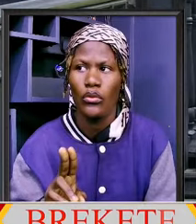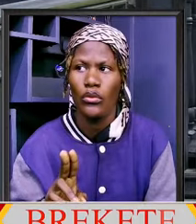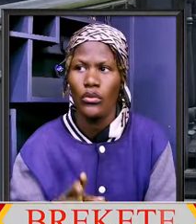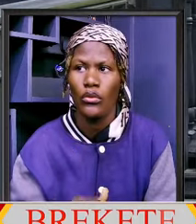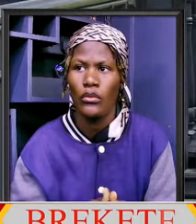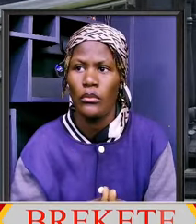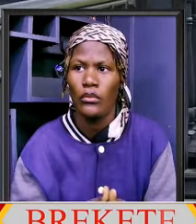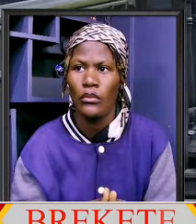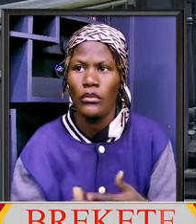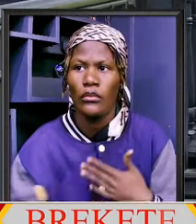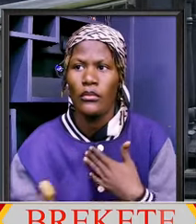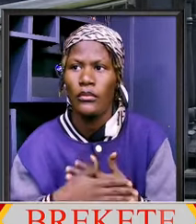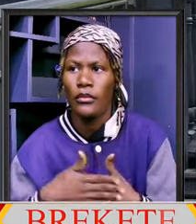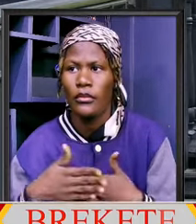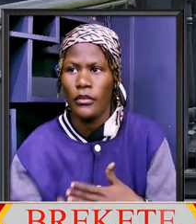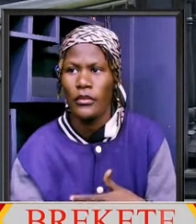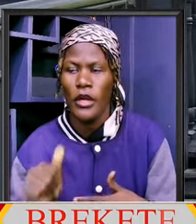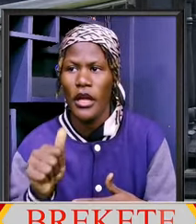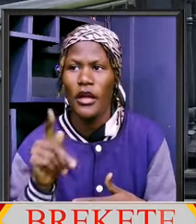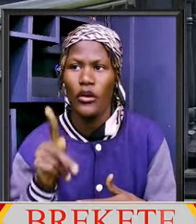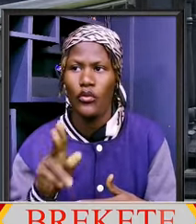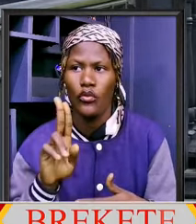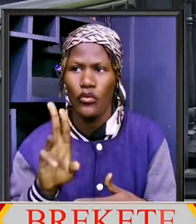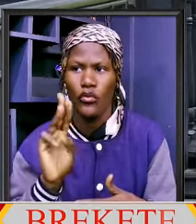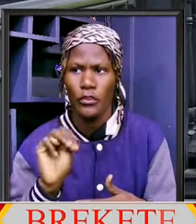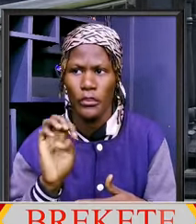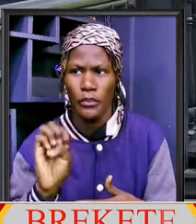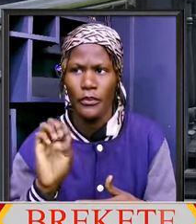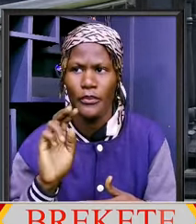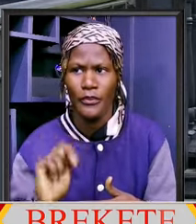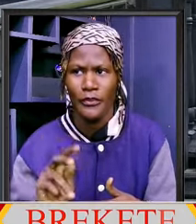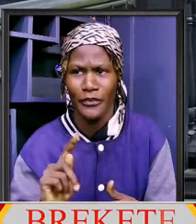after and stay behind. After Akume local government,